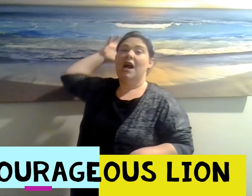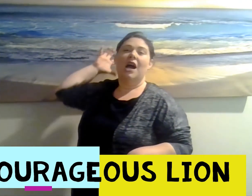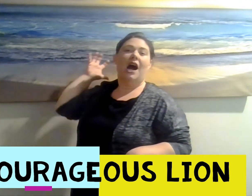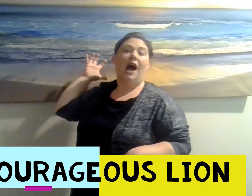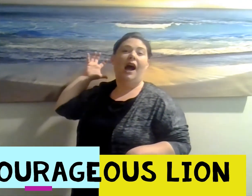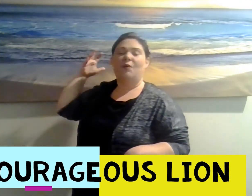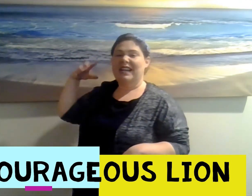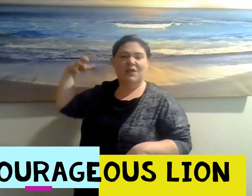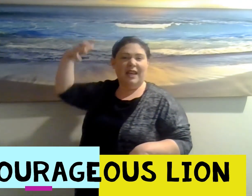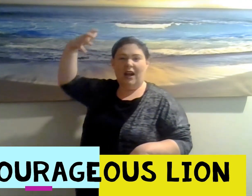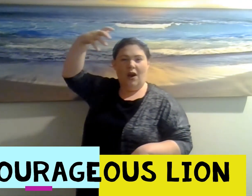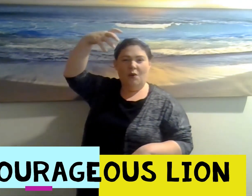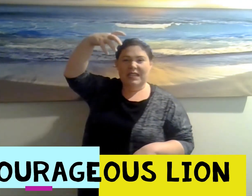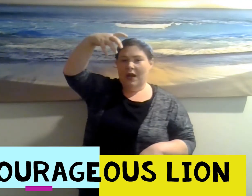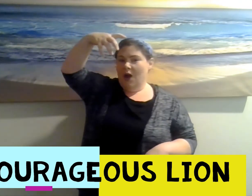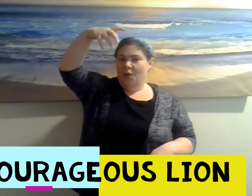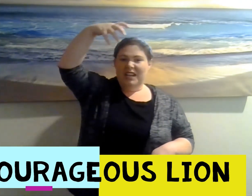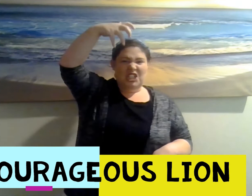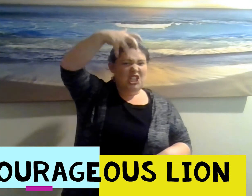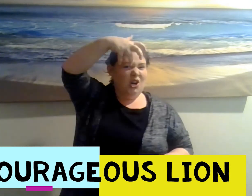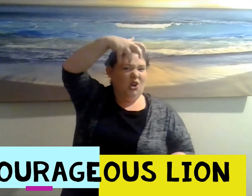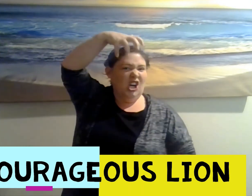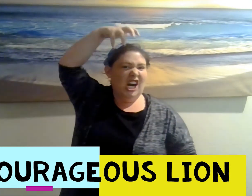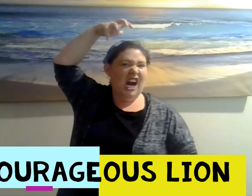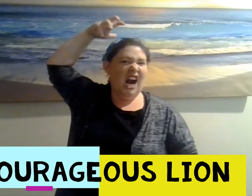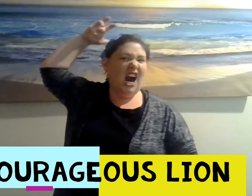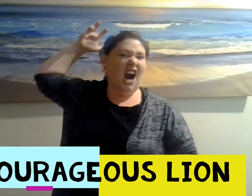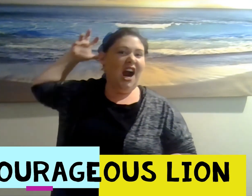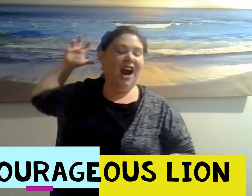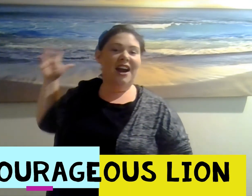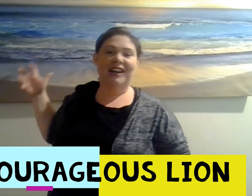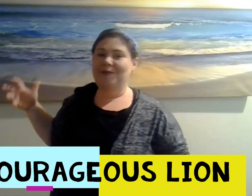important. When I do that, I always want to just,